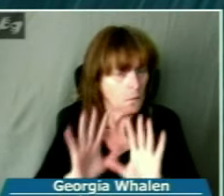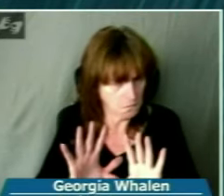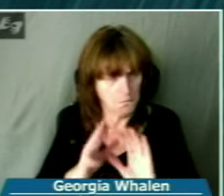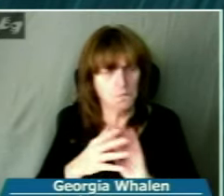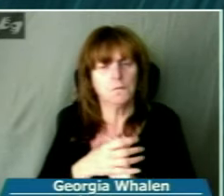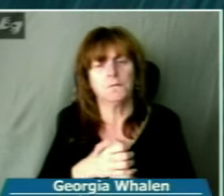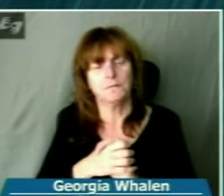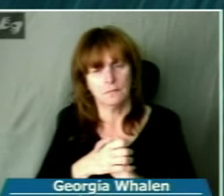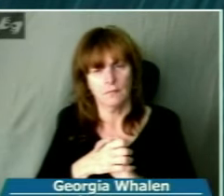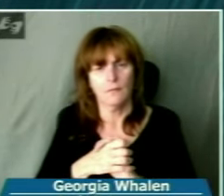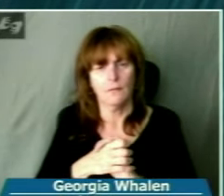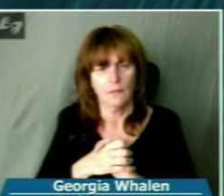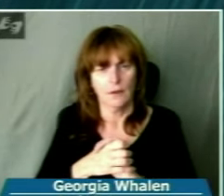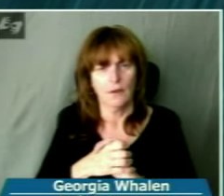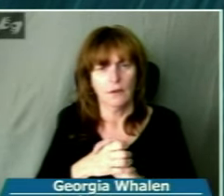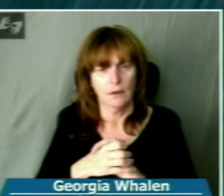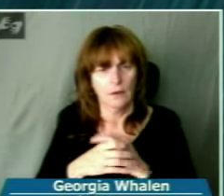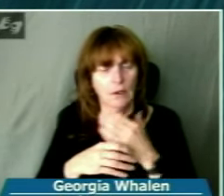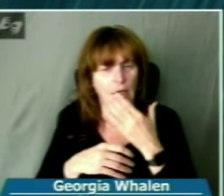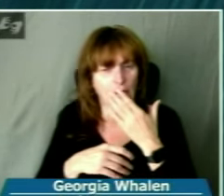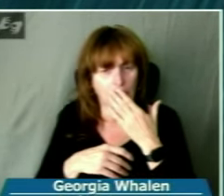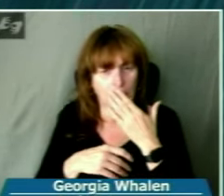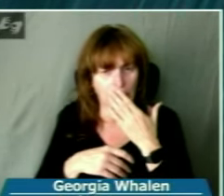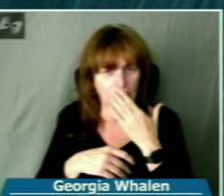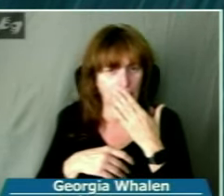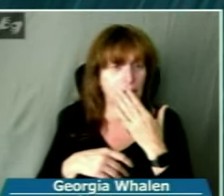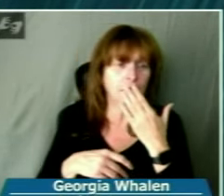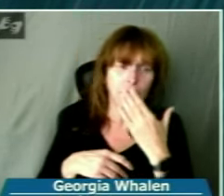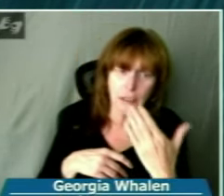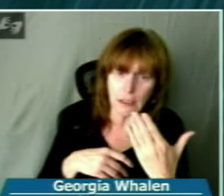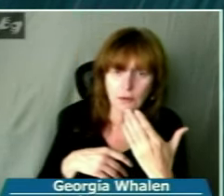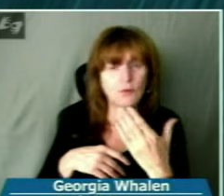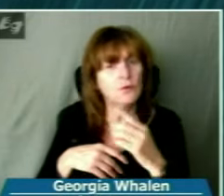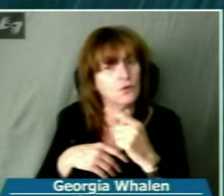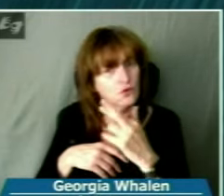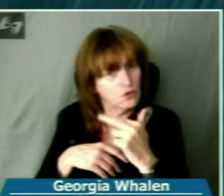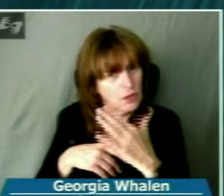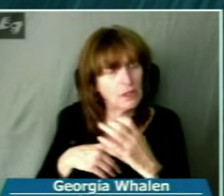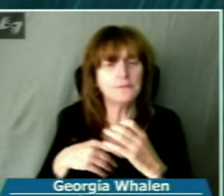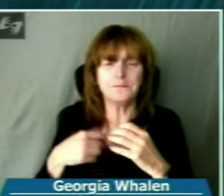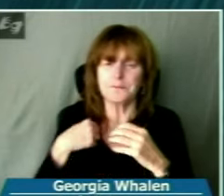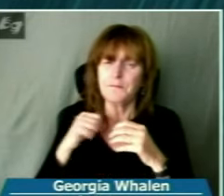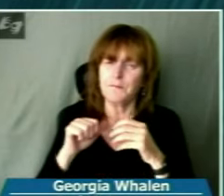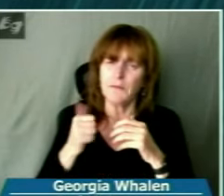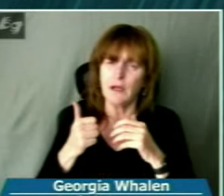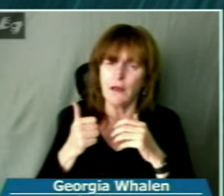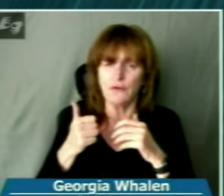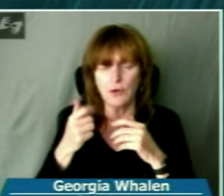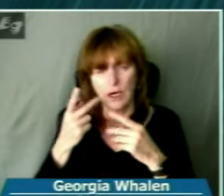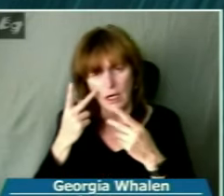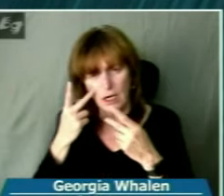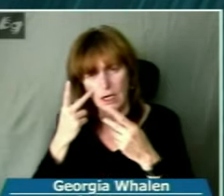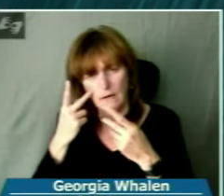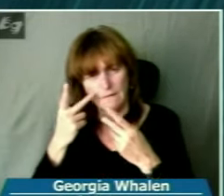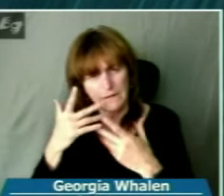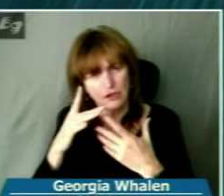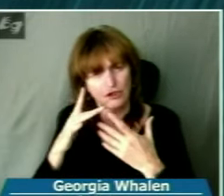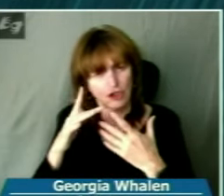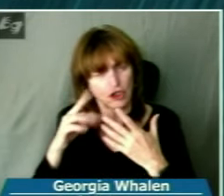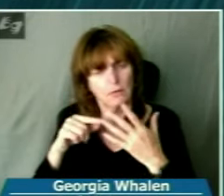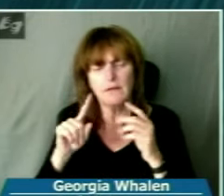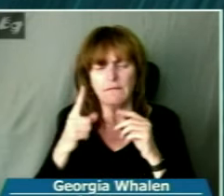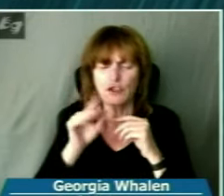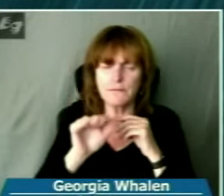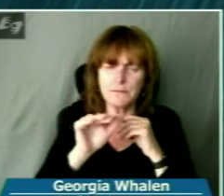final question before we move on to our second guest. In regards to the homeless and the most vulnerable, how is their